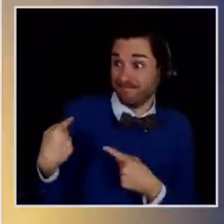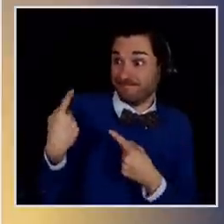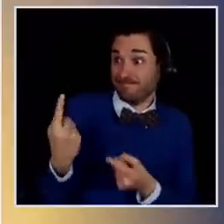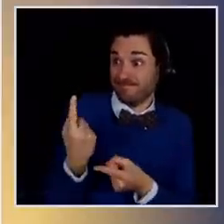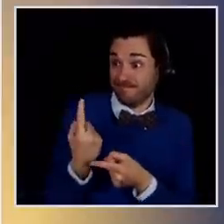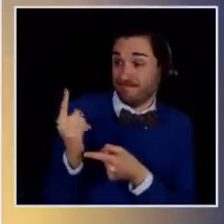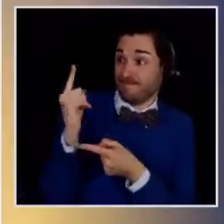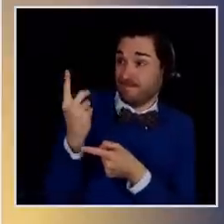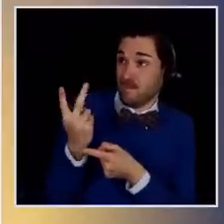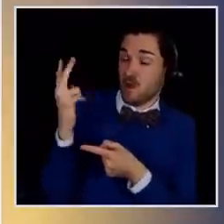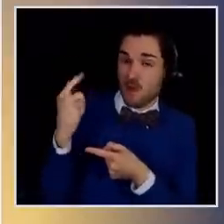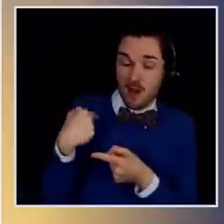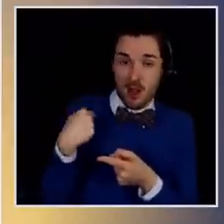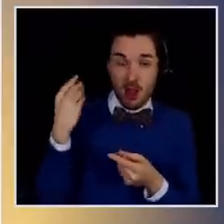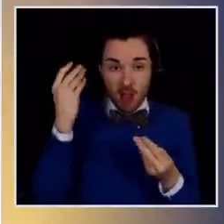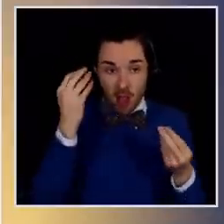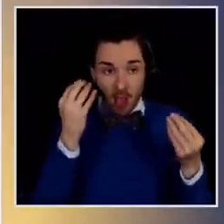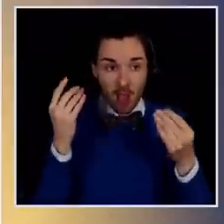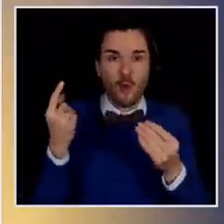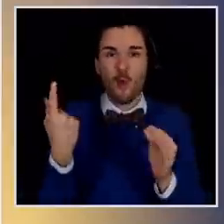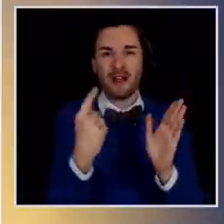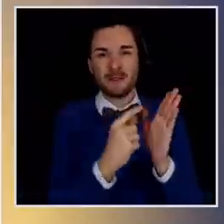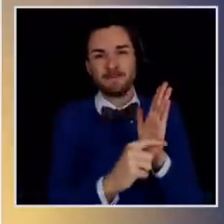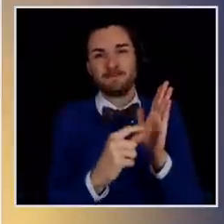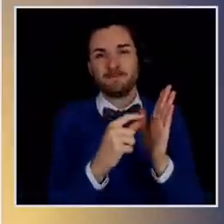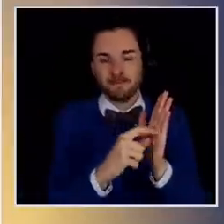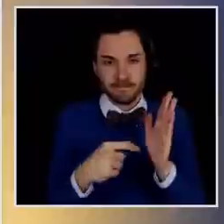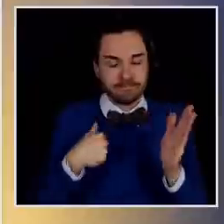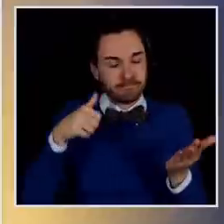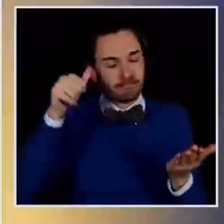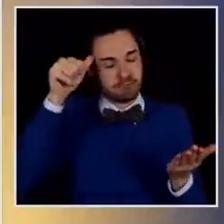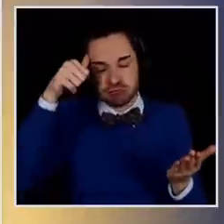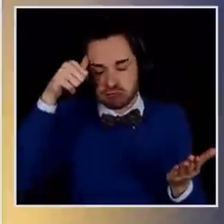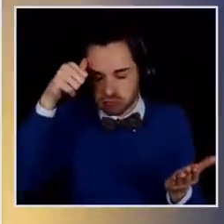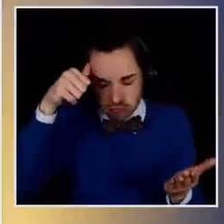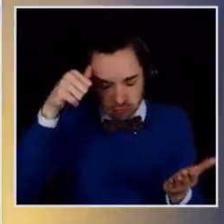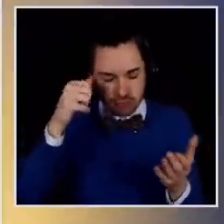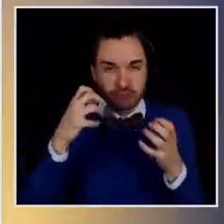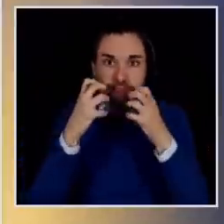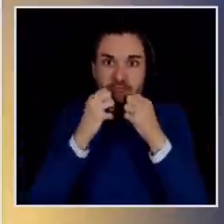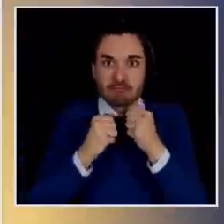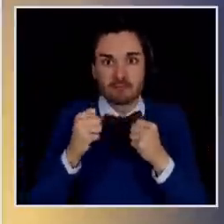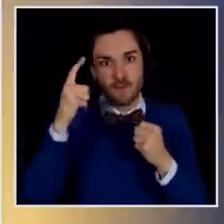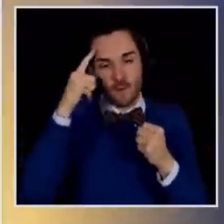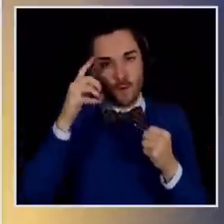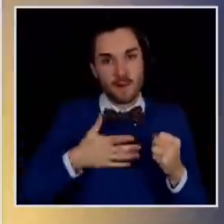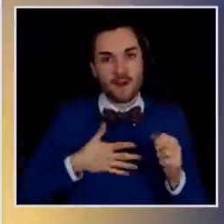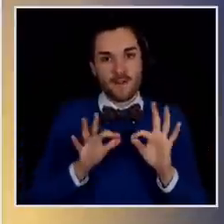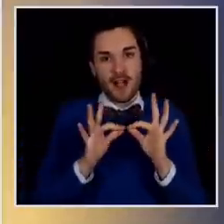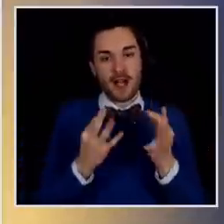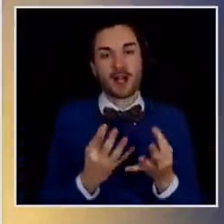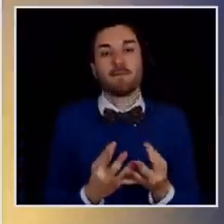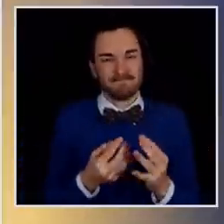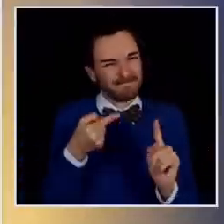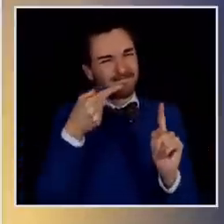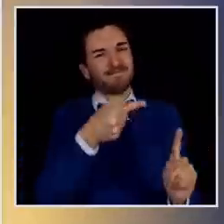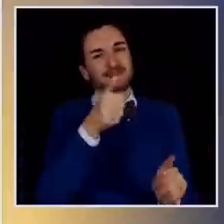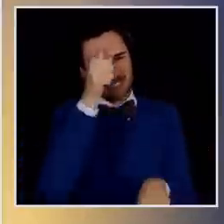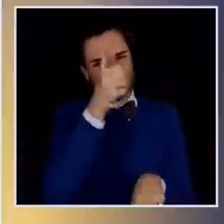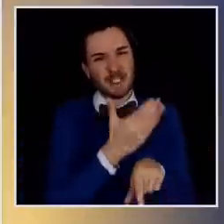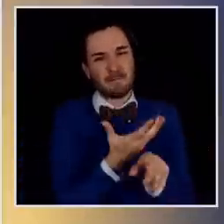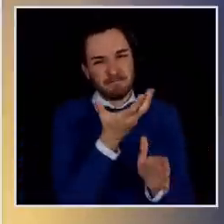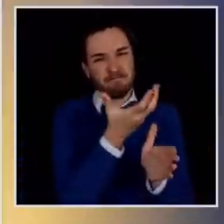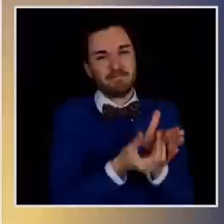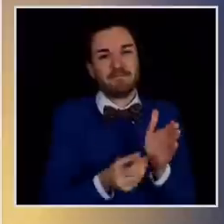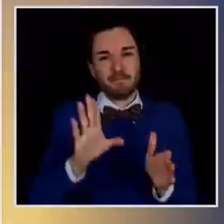I began thinking about a hymn that means a lot to me and my family, particularly my deceased son, Beau. It captures